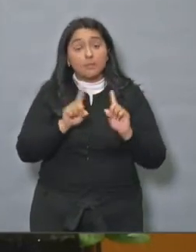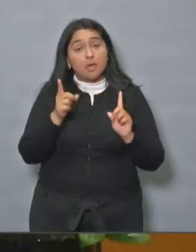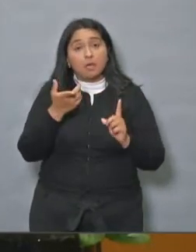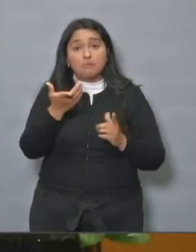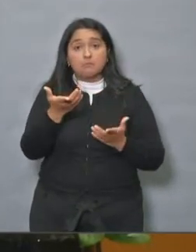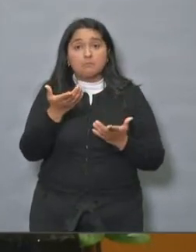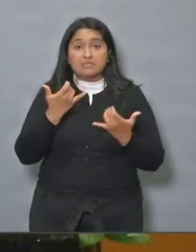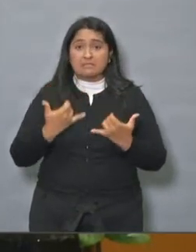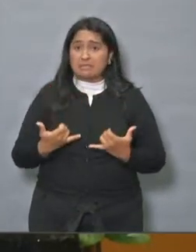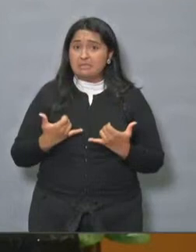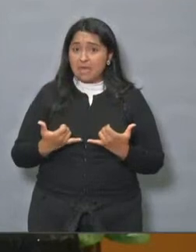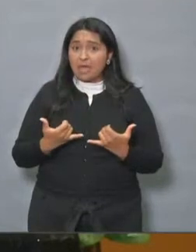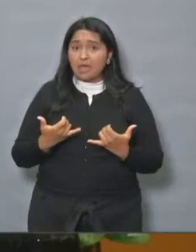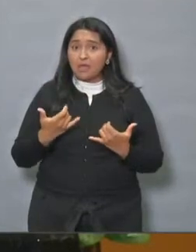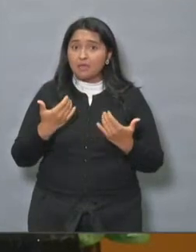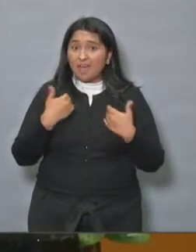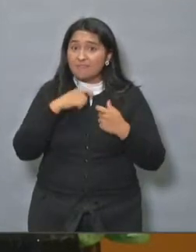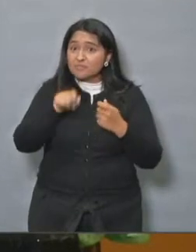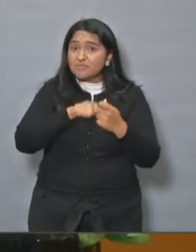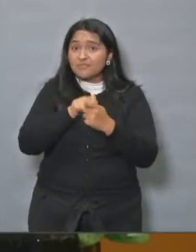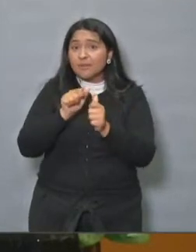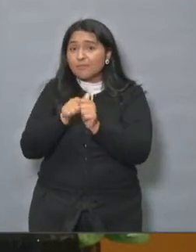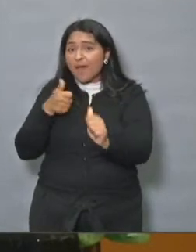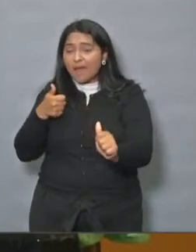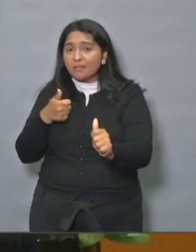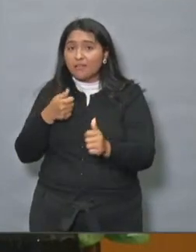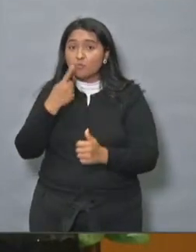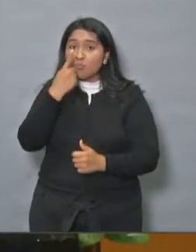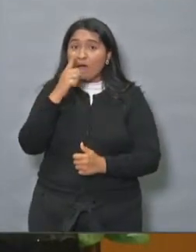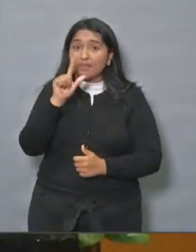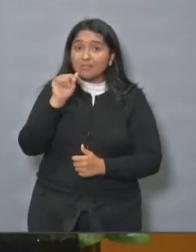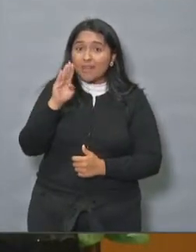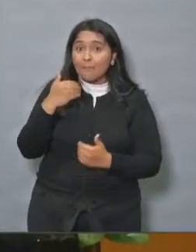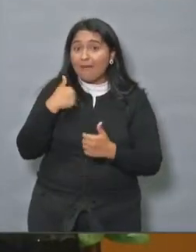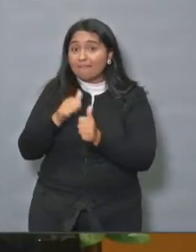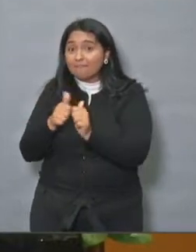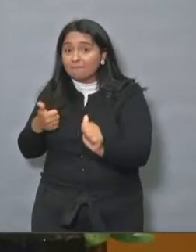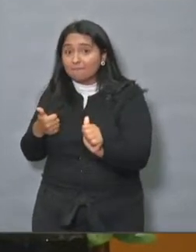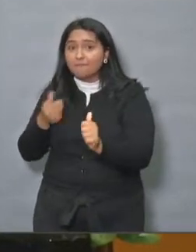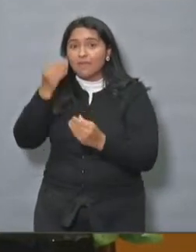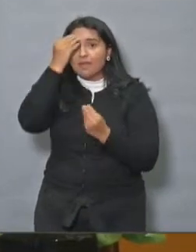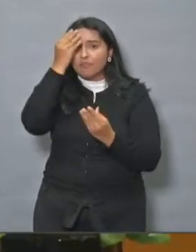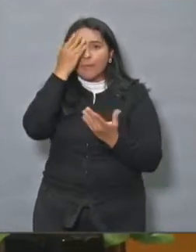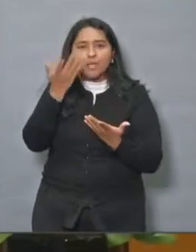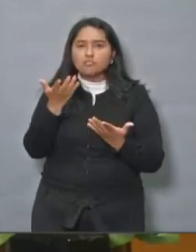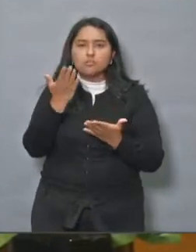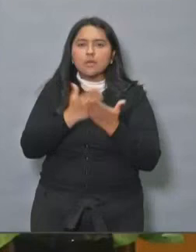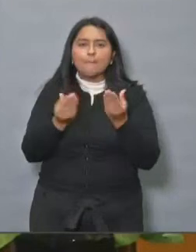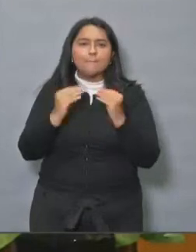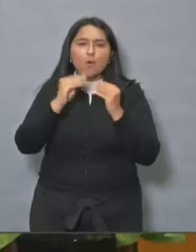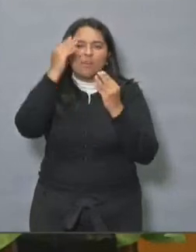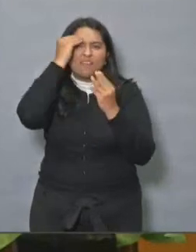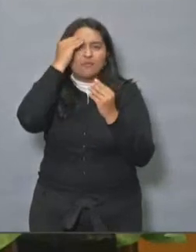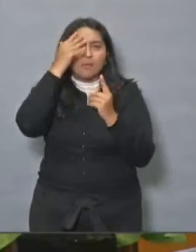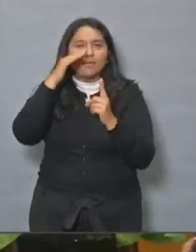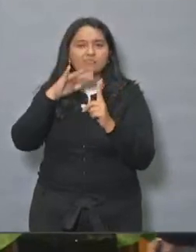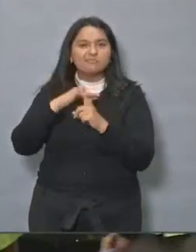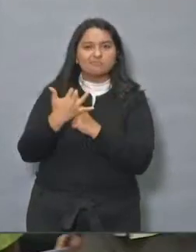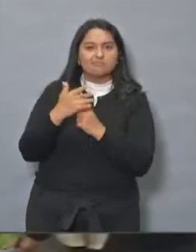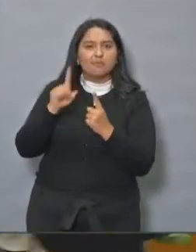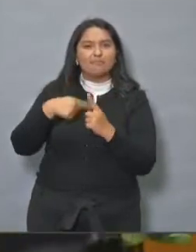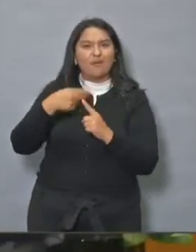can point to a specific backlog from one lab, or any other information you can provide on that high number